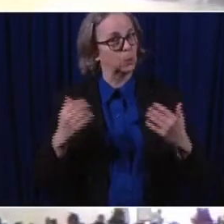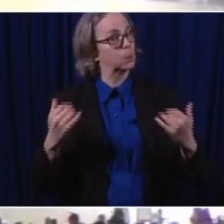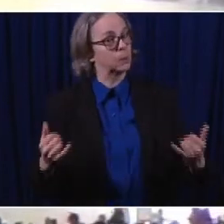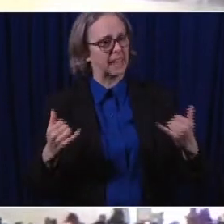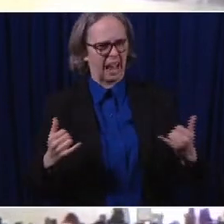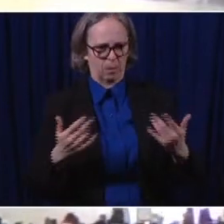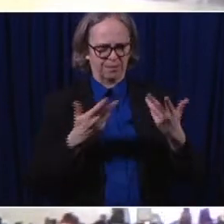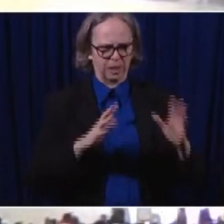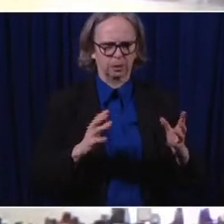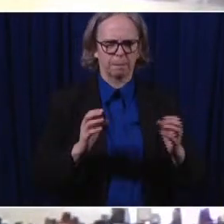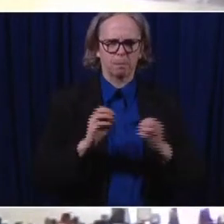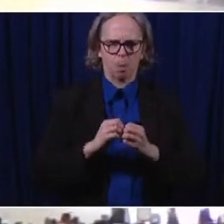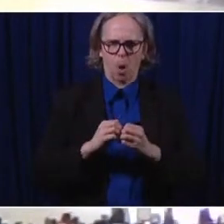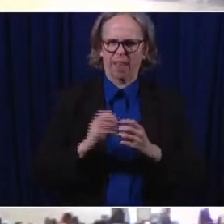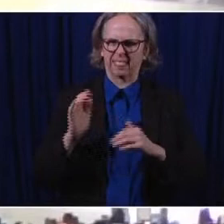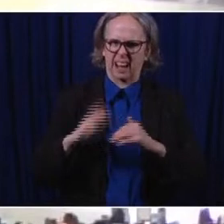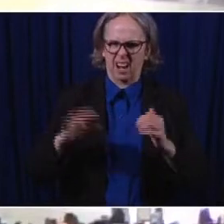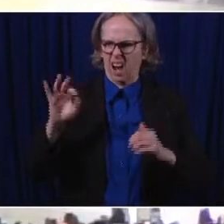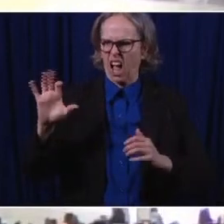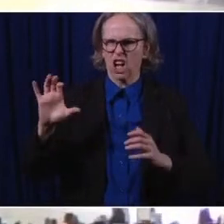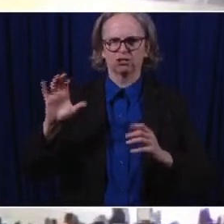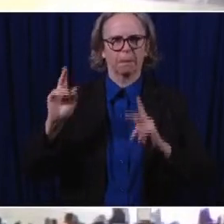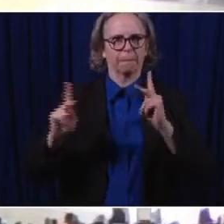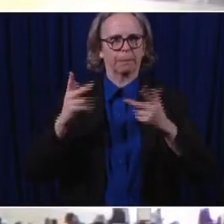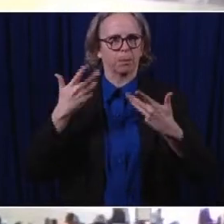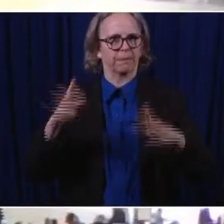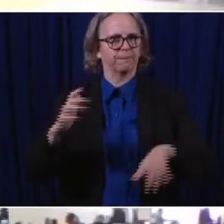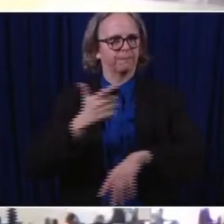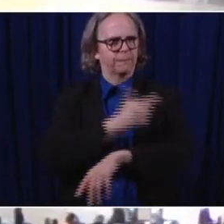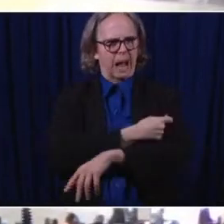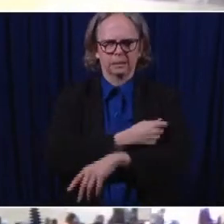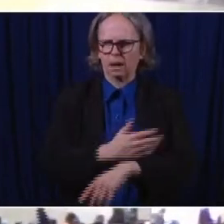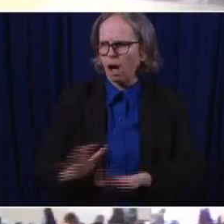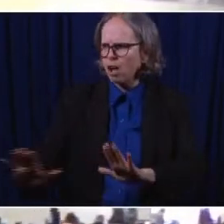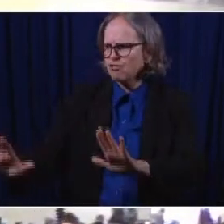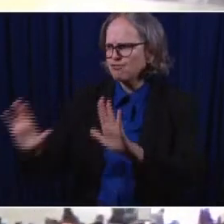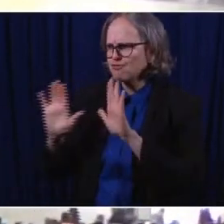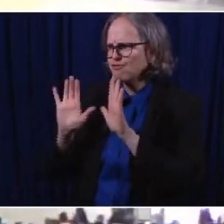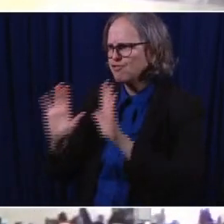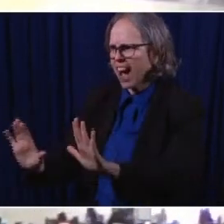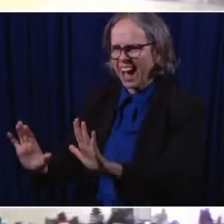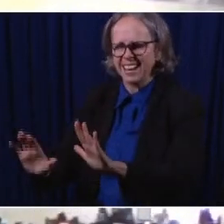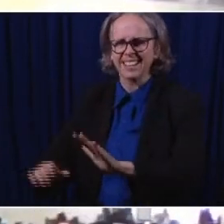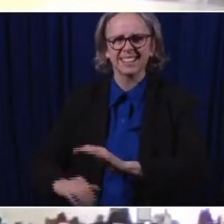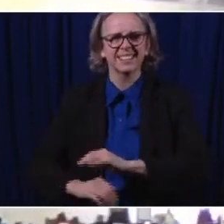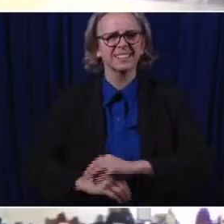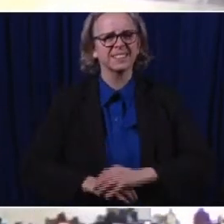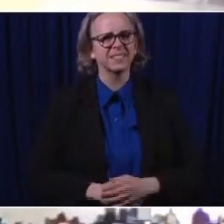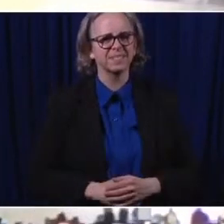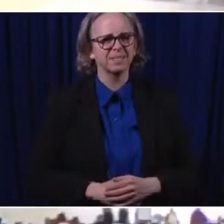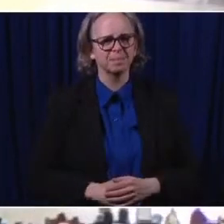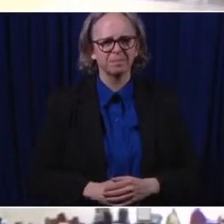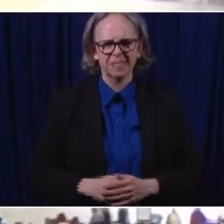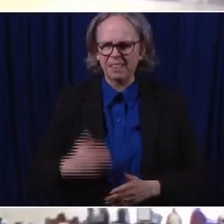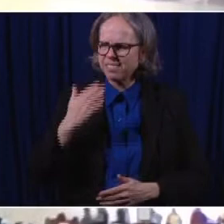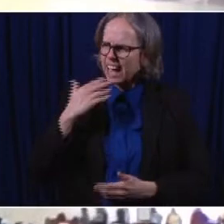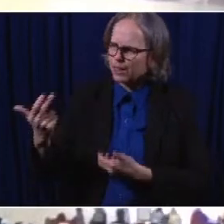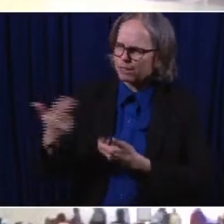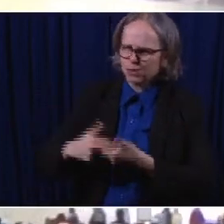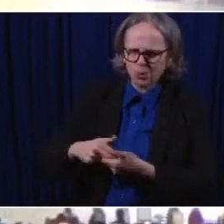Evelyn. Well, that is great. Evelyn, thank you for joining us. How are you doing?